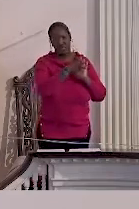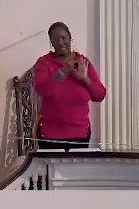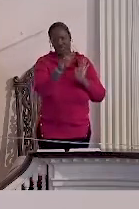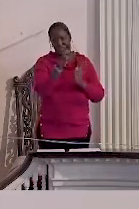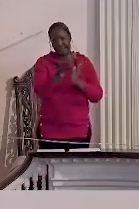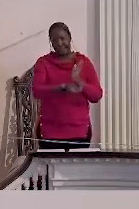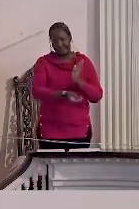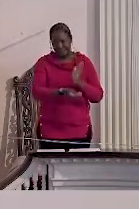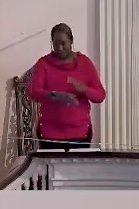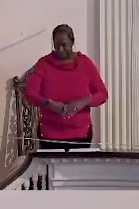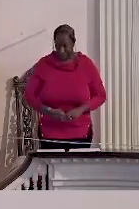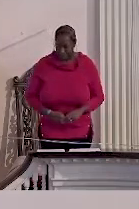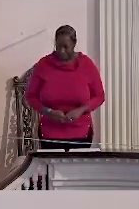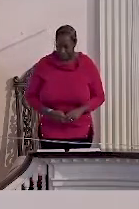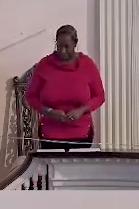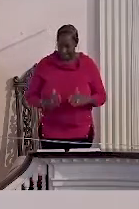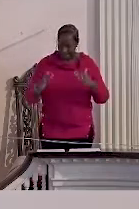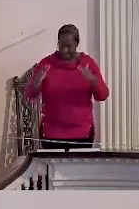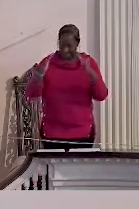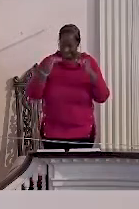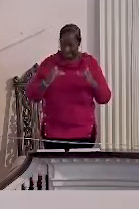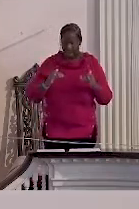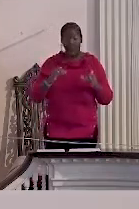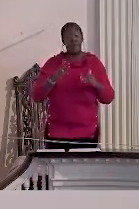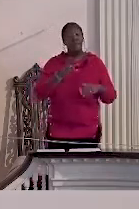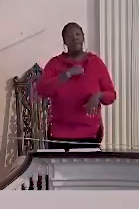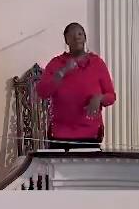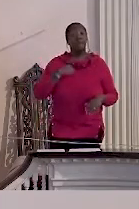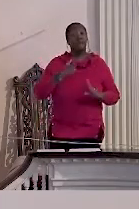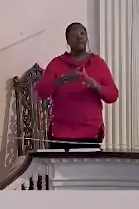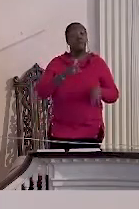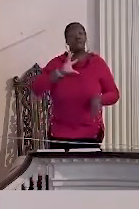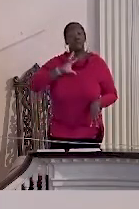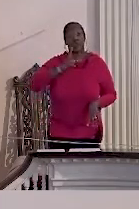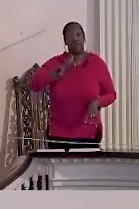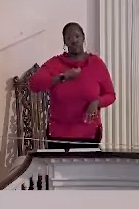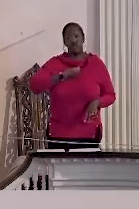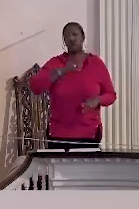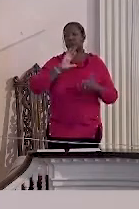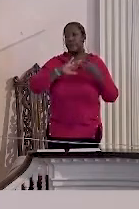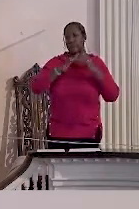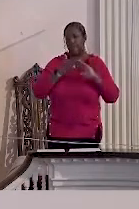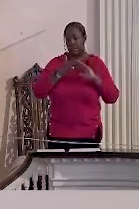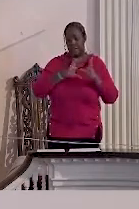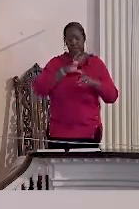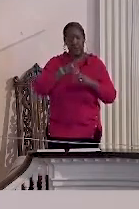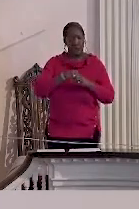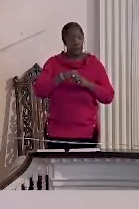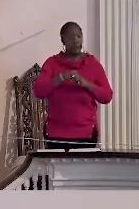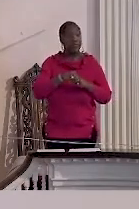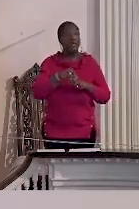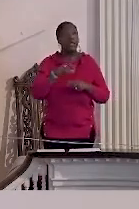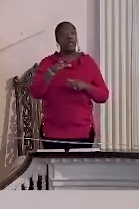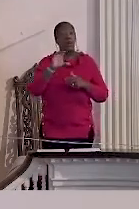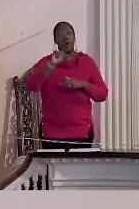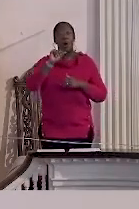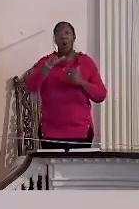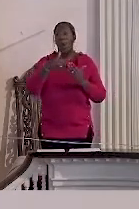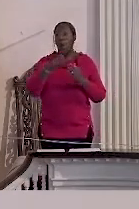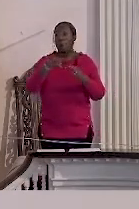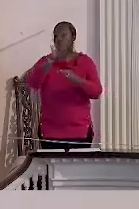We also hold the members of the transgender community, including the All Souls members with that